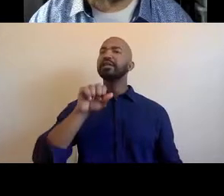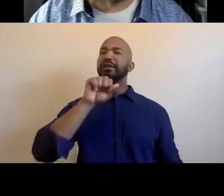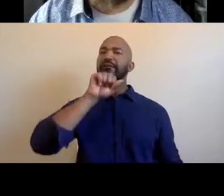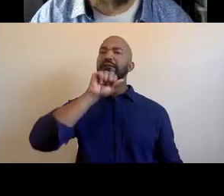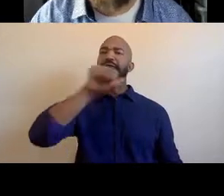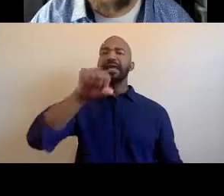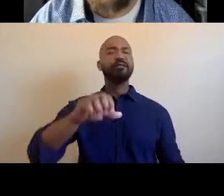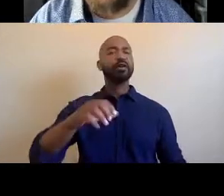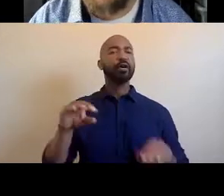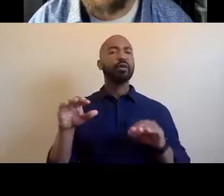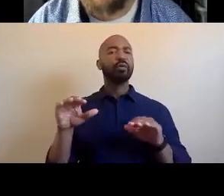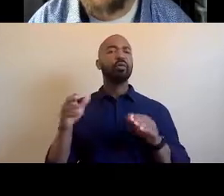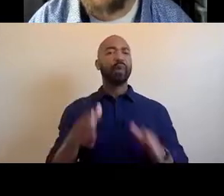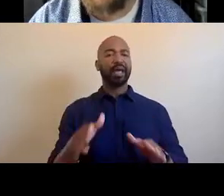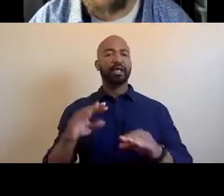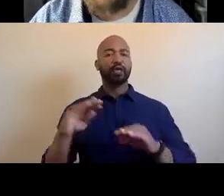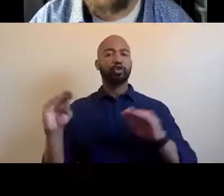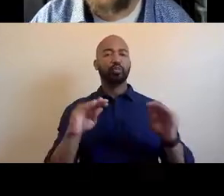body?